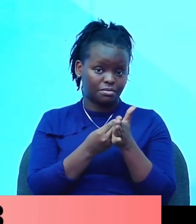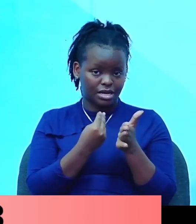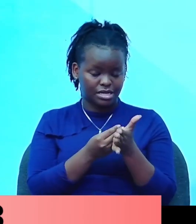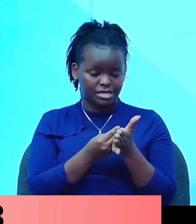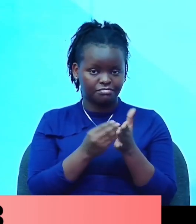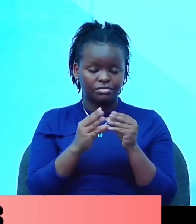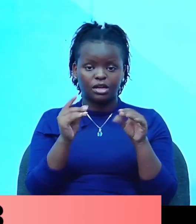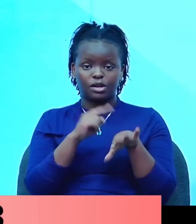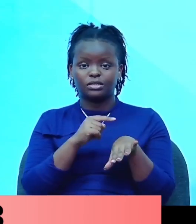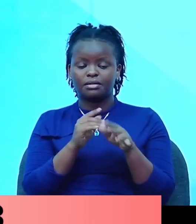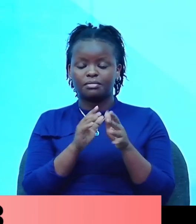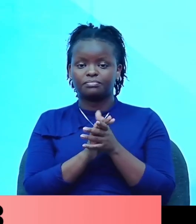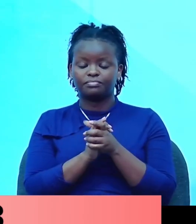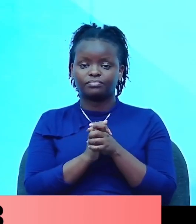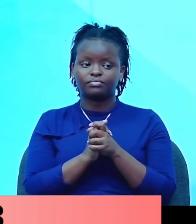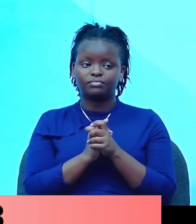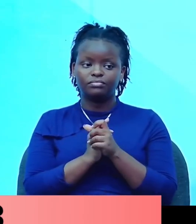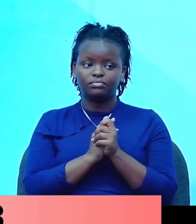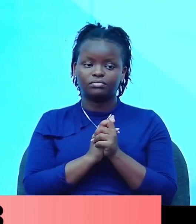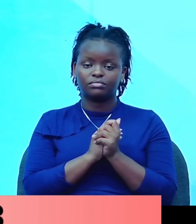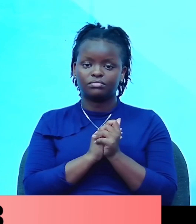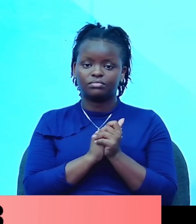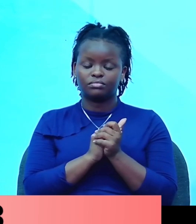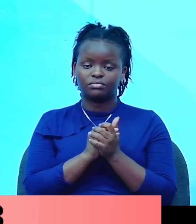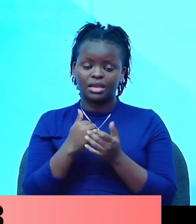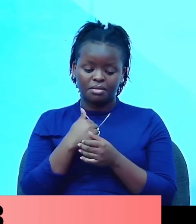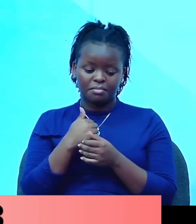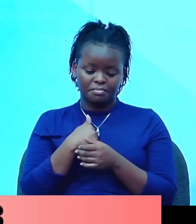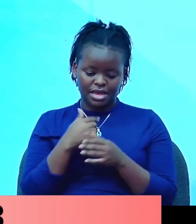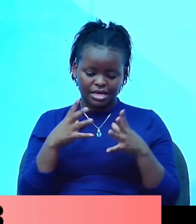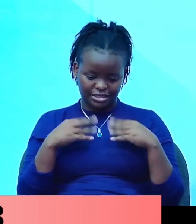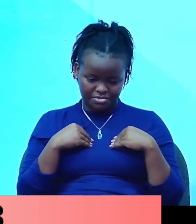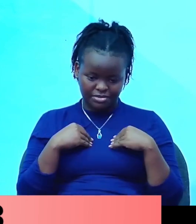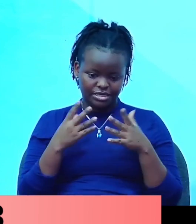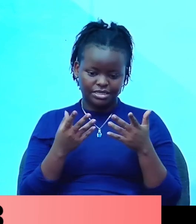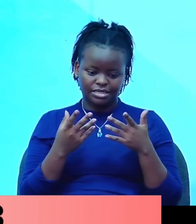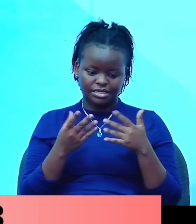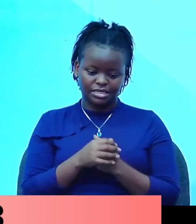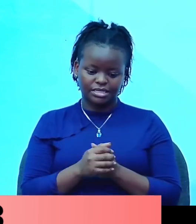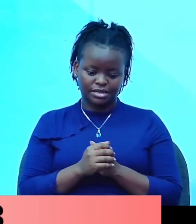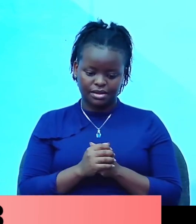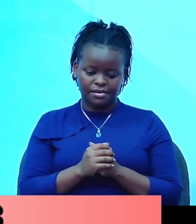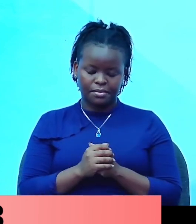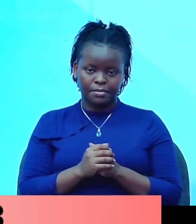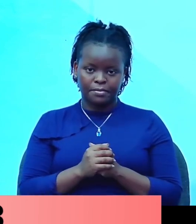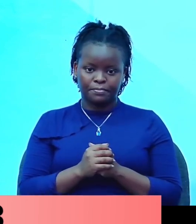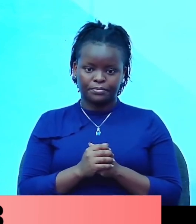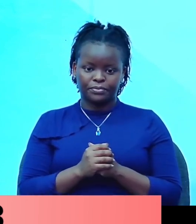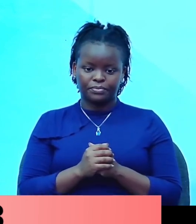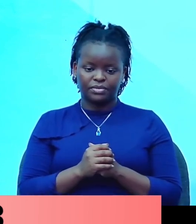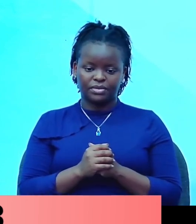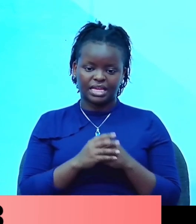important because I'll admit for example, like coming up, of course, saving terms then is some